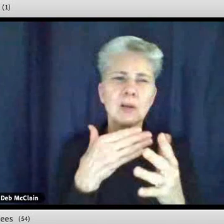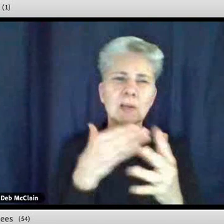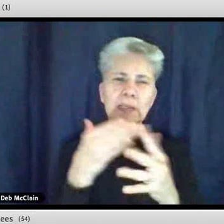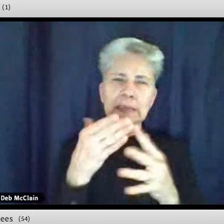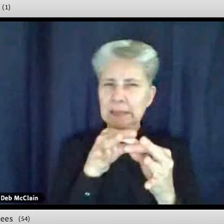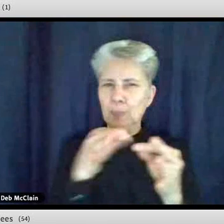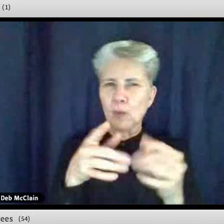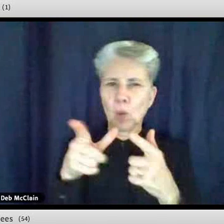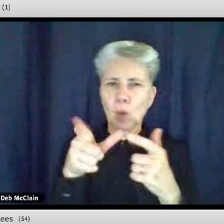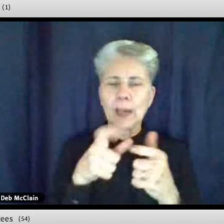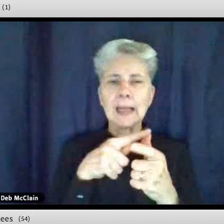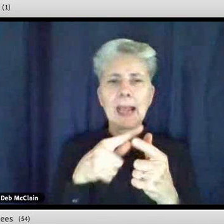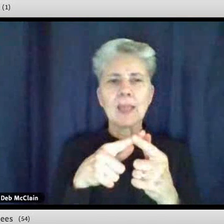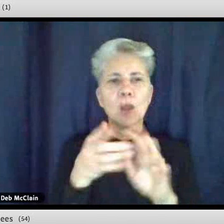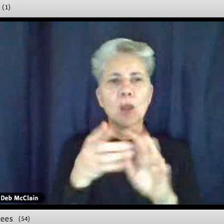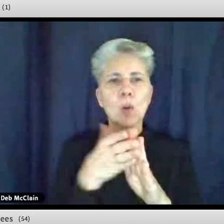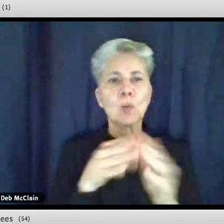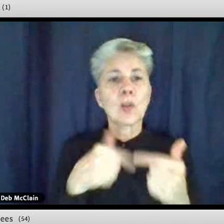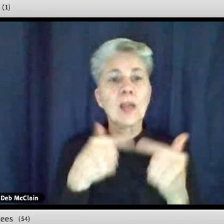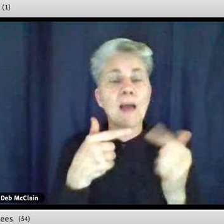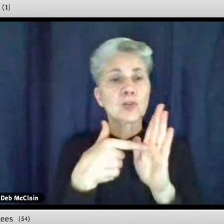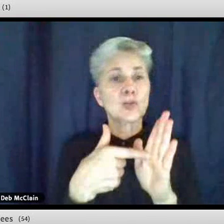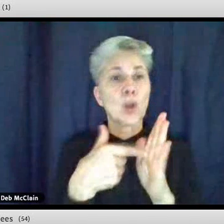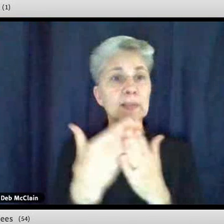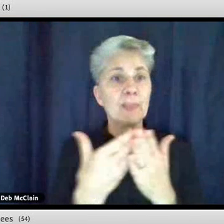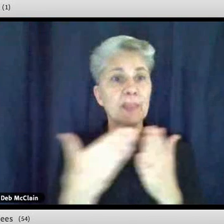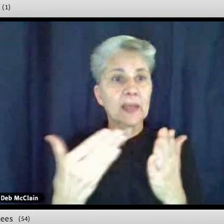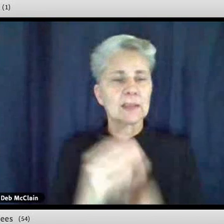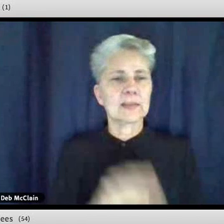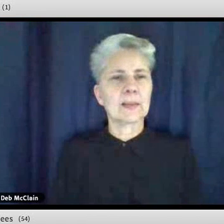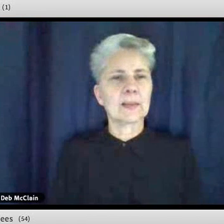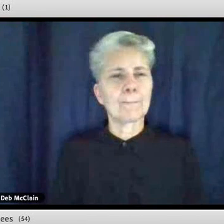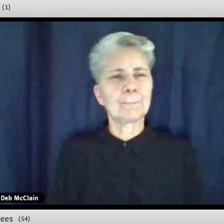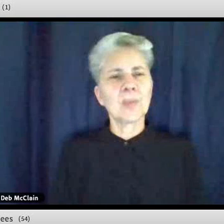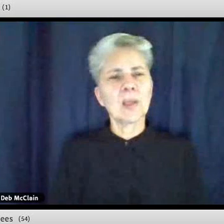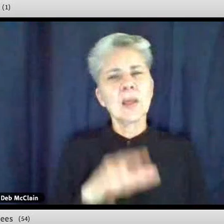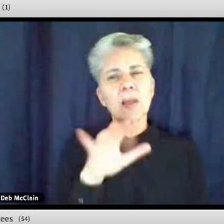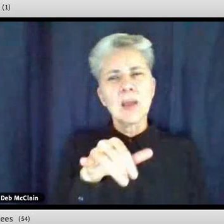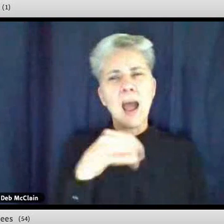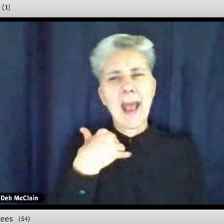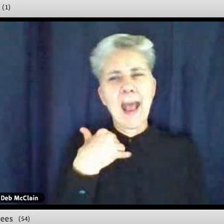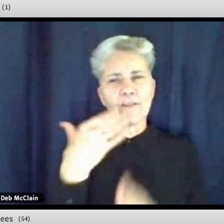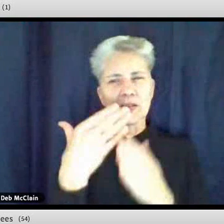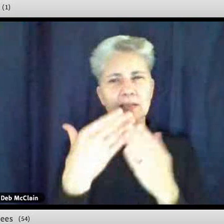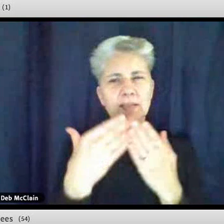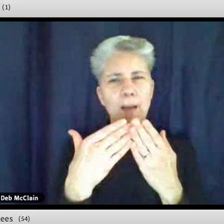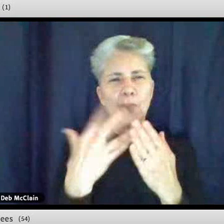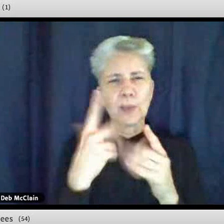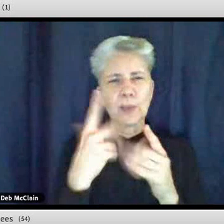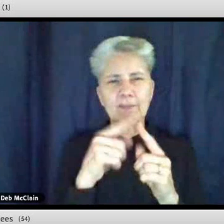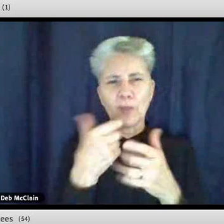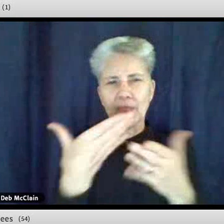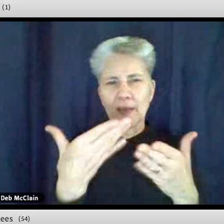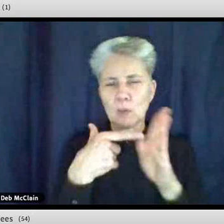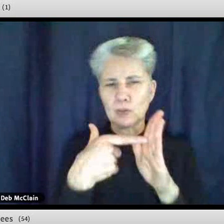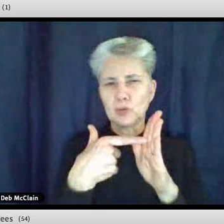Okay, so what I want to do now, I'm just going to walk through this really quickly, and then I'm going to go live and show you some